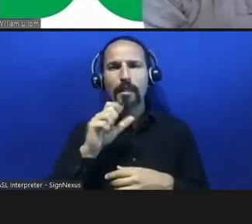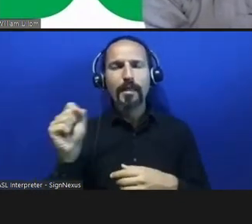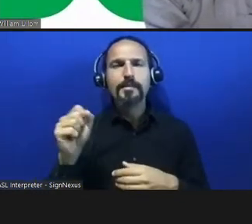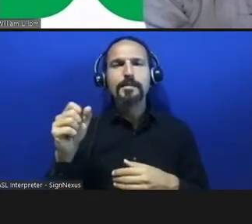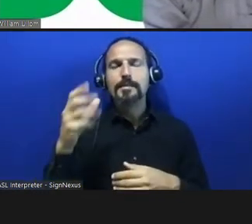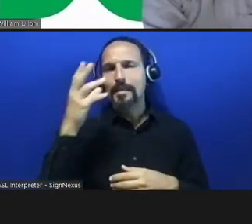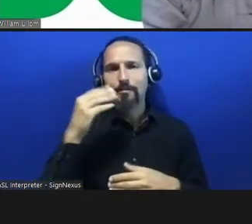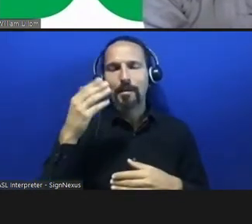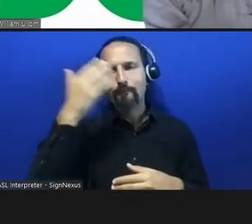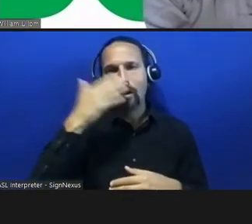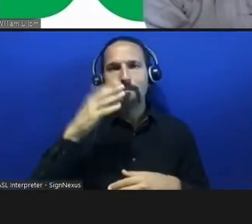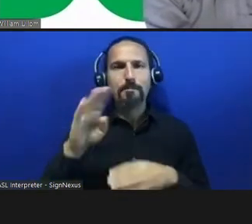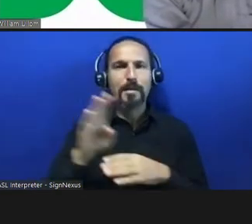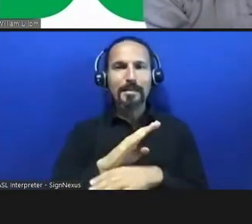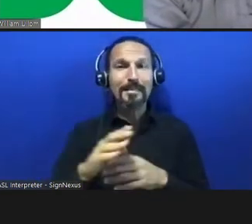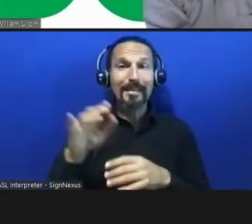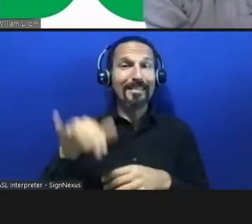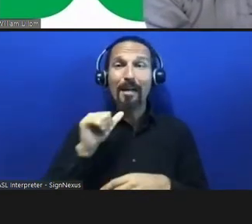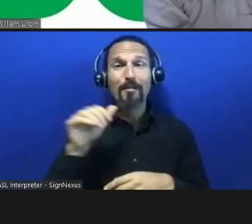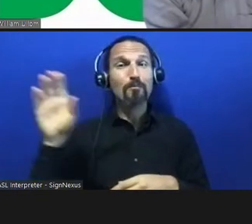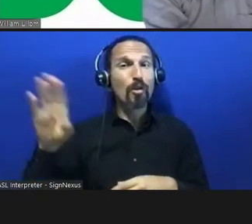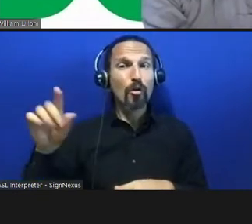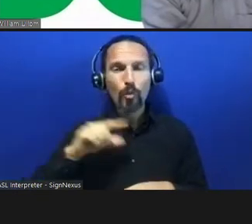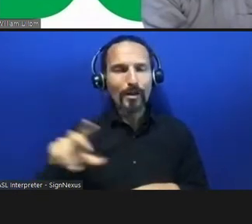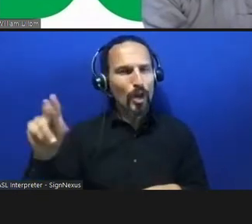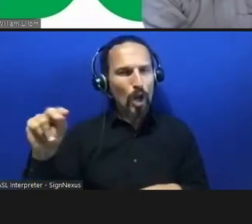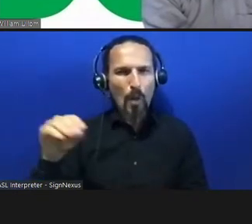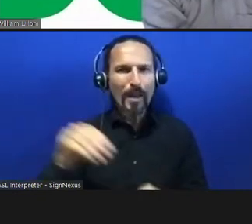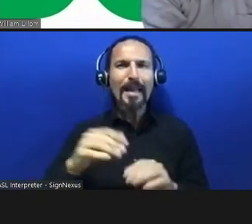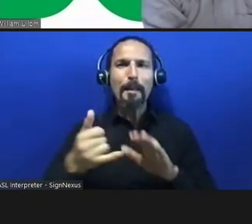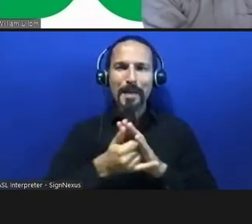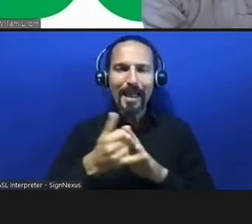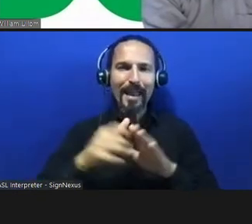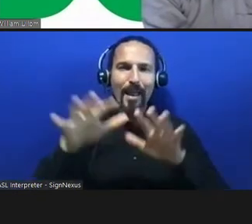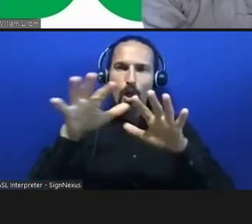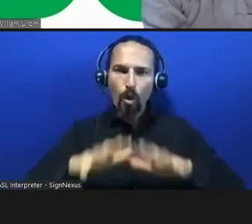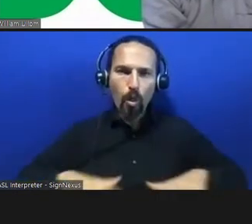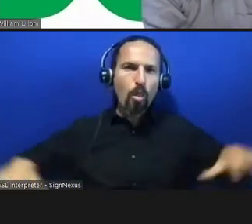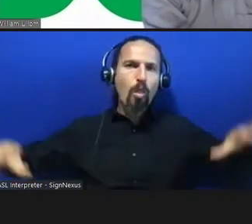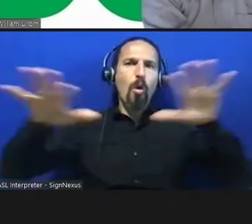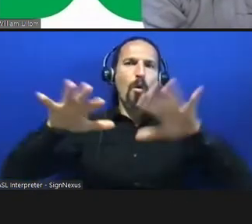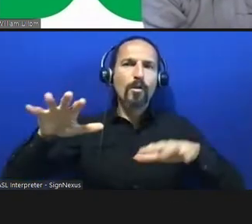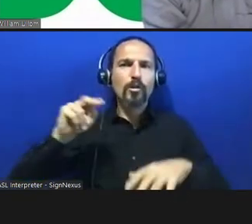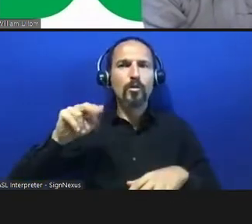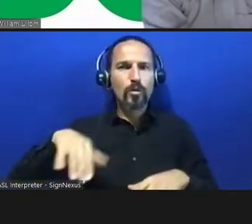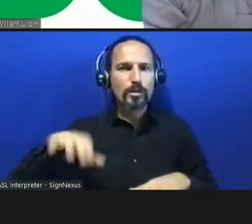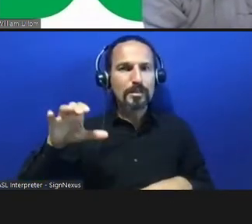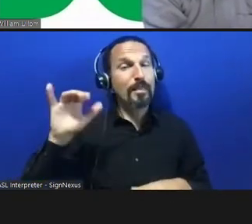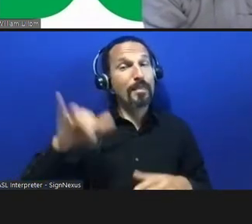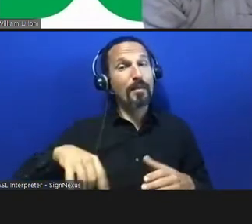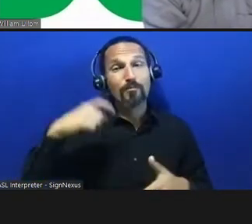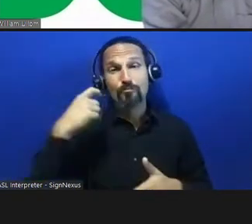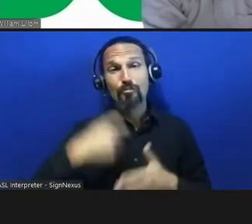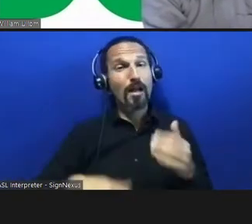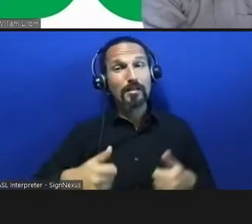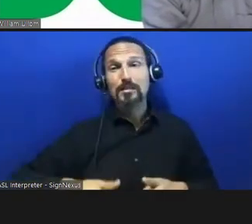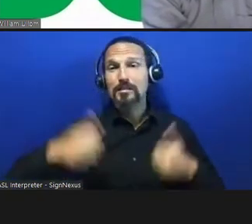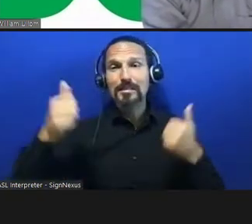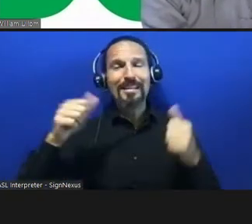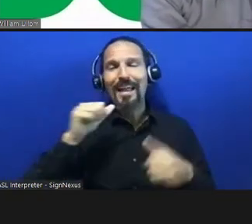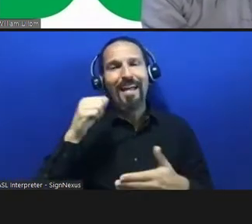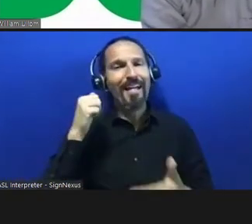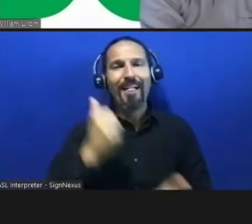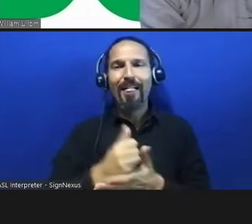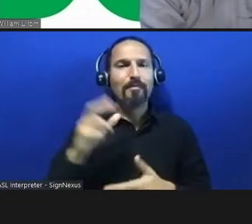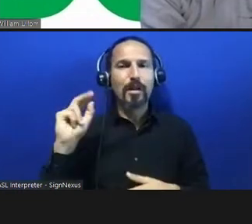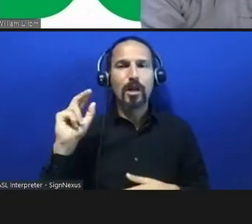front of shops and that's not just in Brooklyn or Queens that's in Manhattan all over the city so uh this price congestion is not going to help anybody this